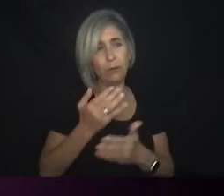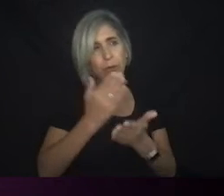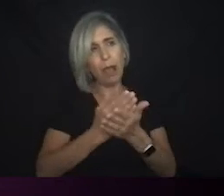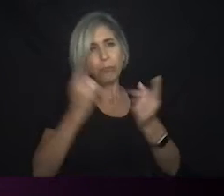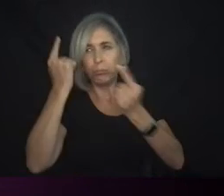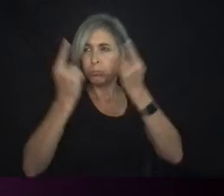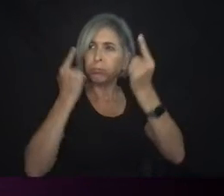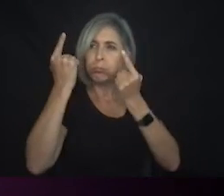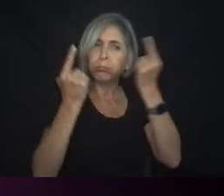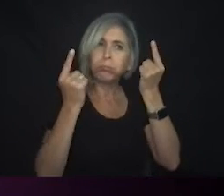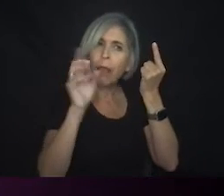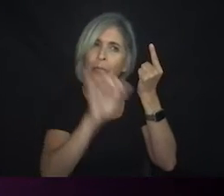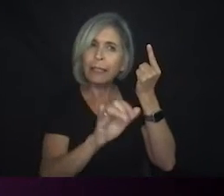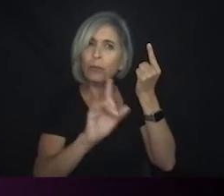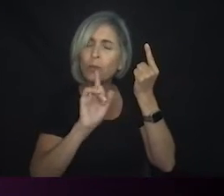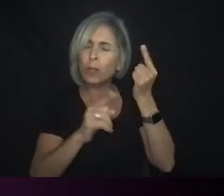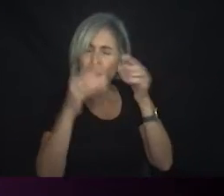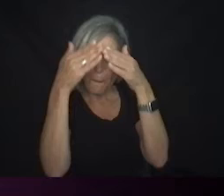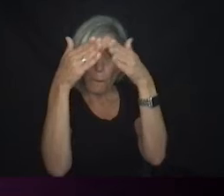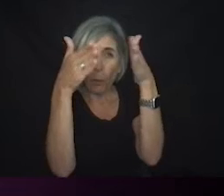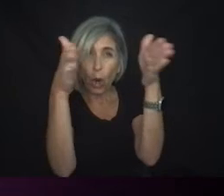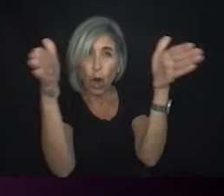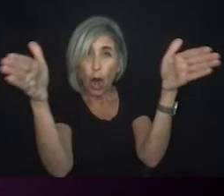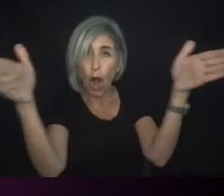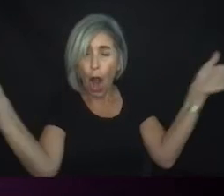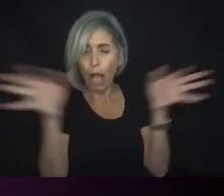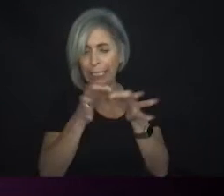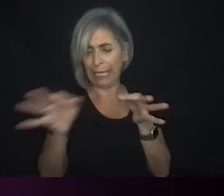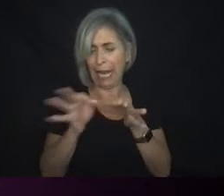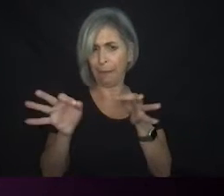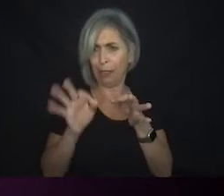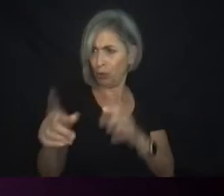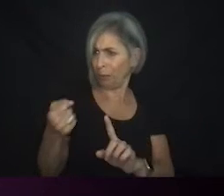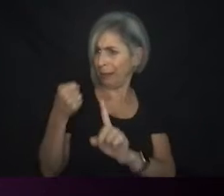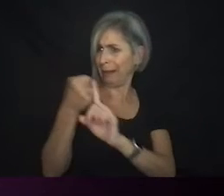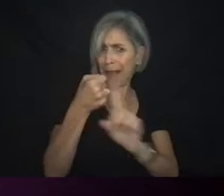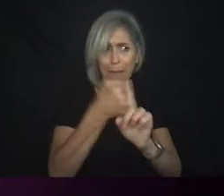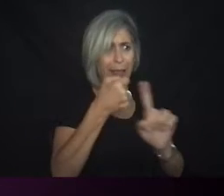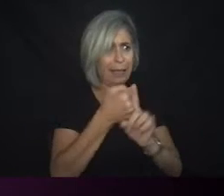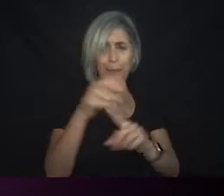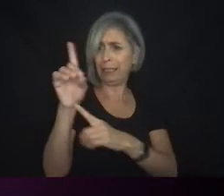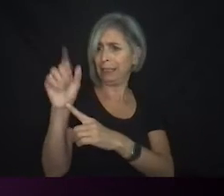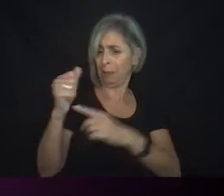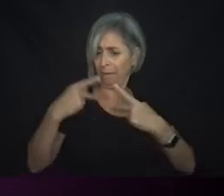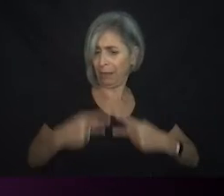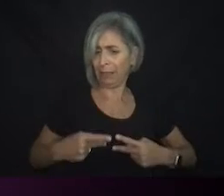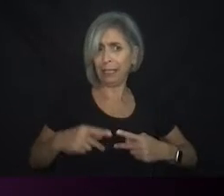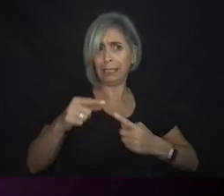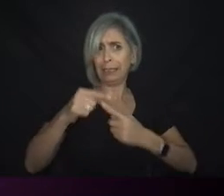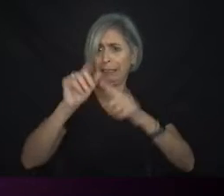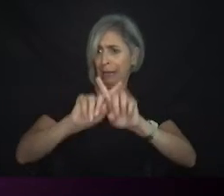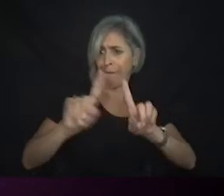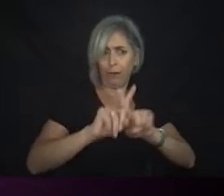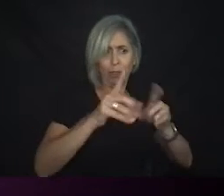about it, that's a really broad statement, and people can be impacted by their disability in completely unique